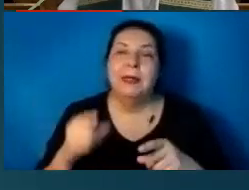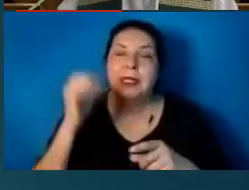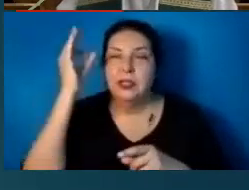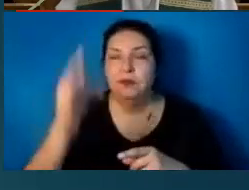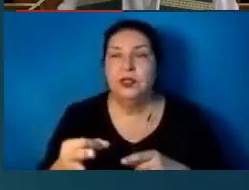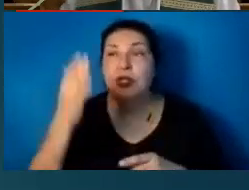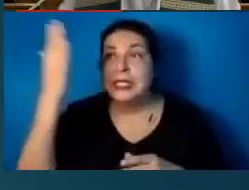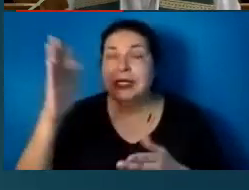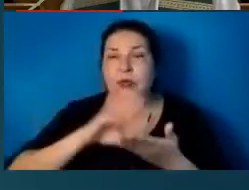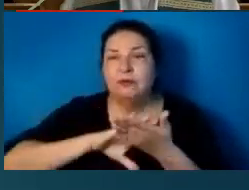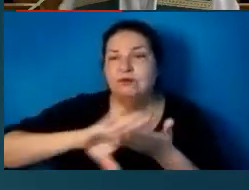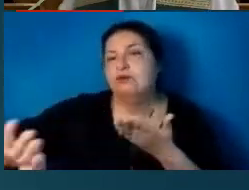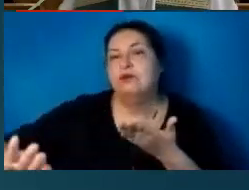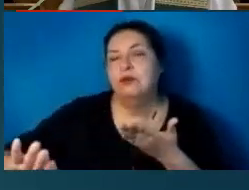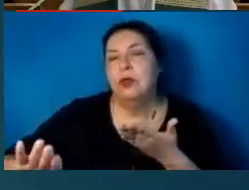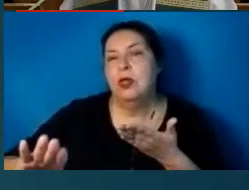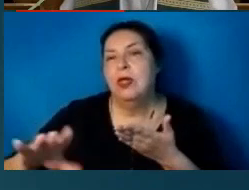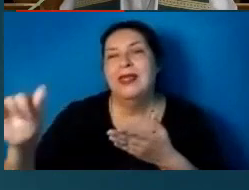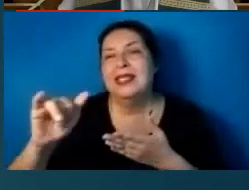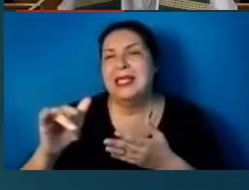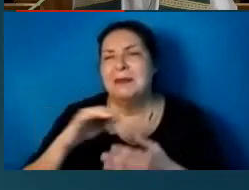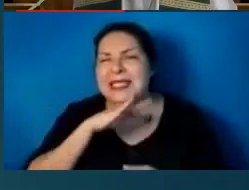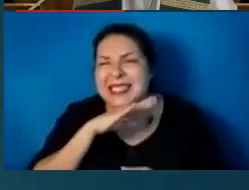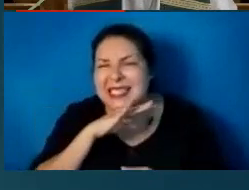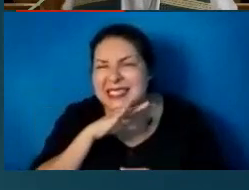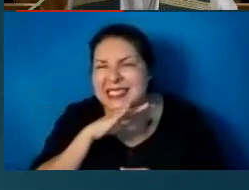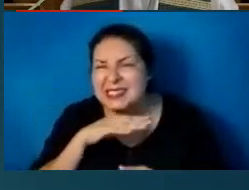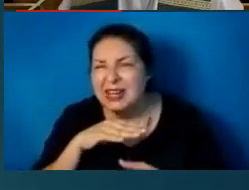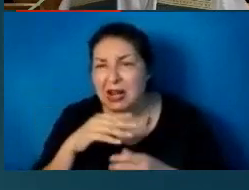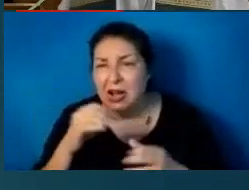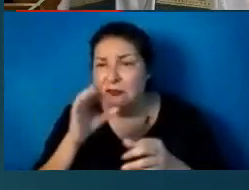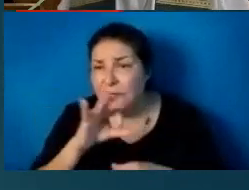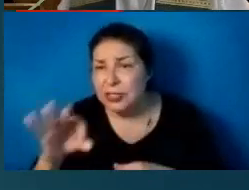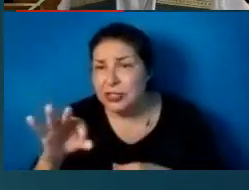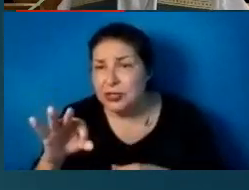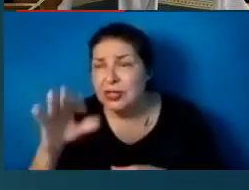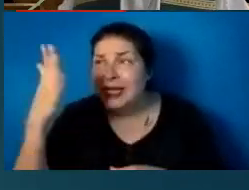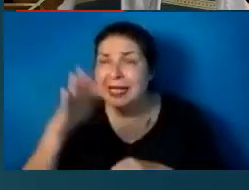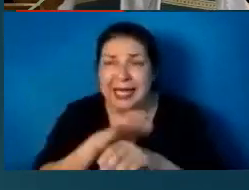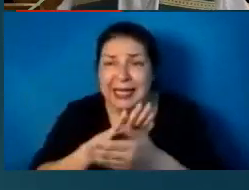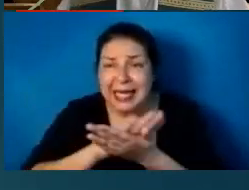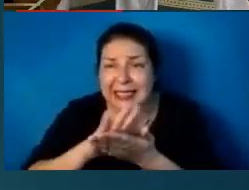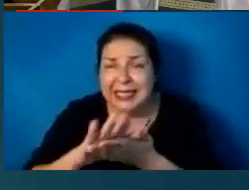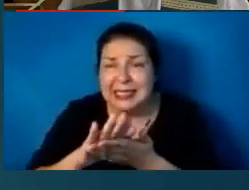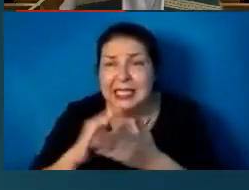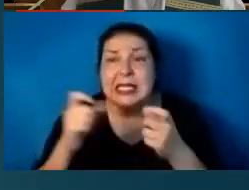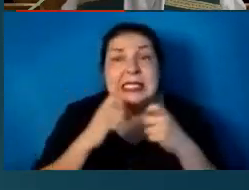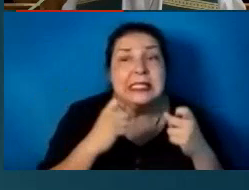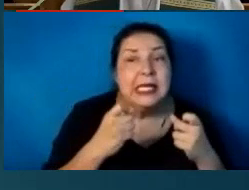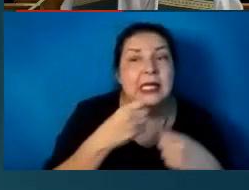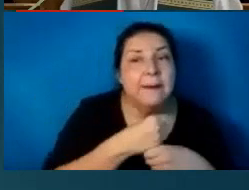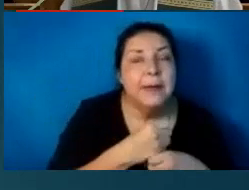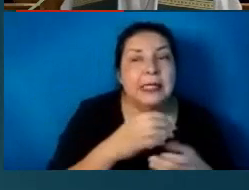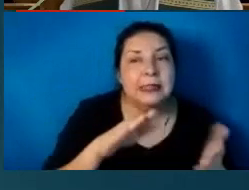wiped away like a covering of dust on furniture. Sin causes death, but it also